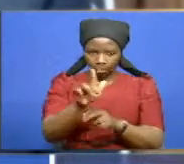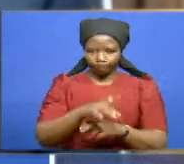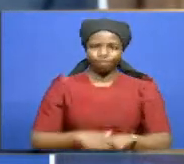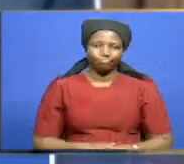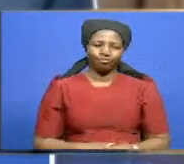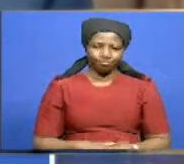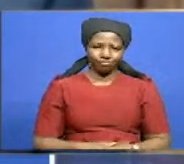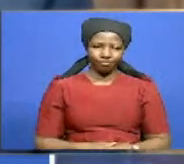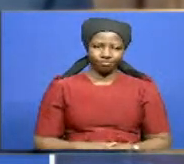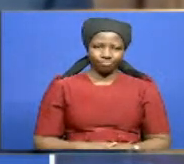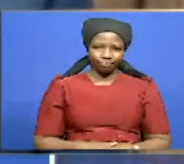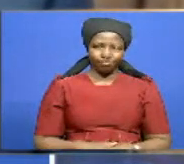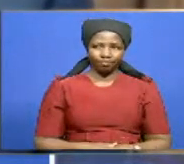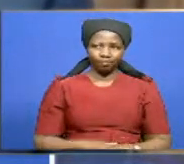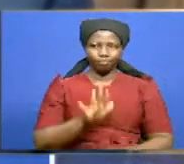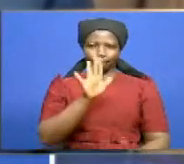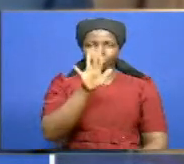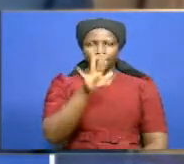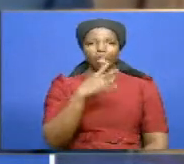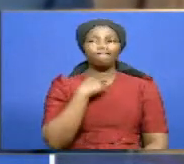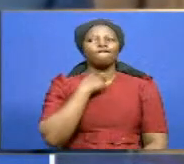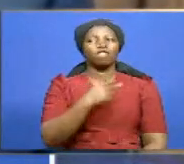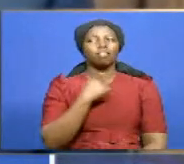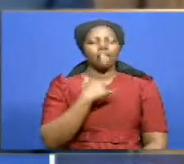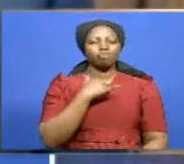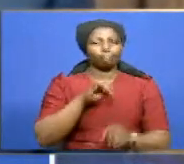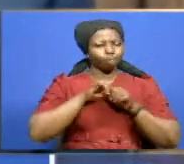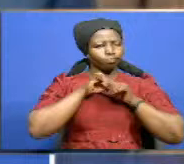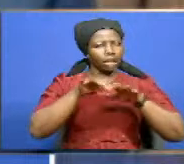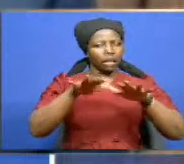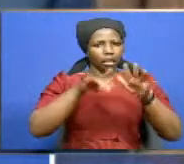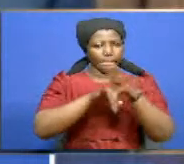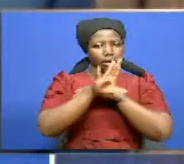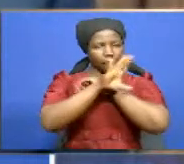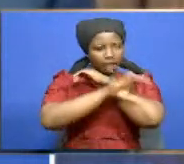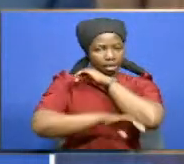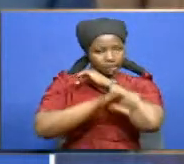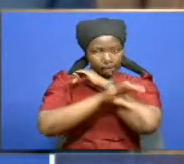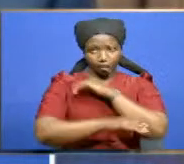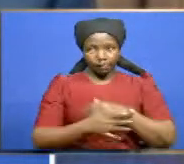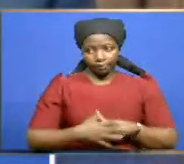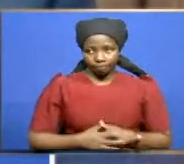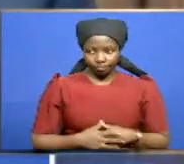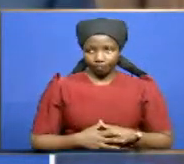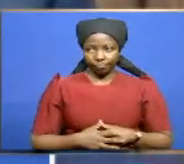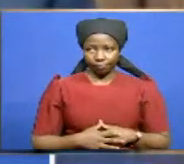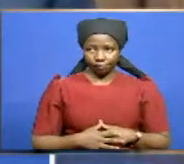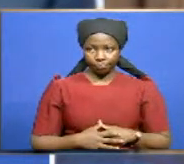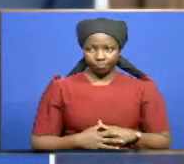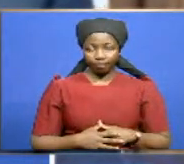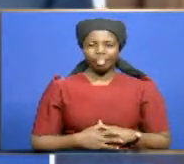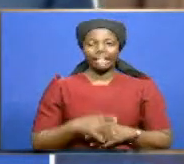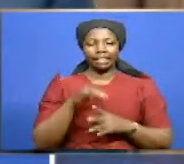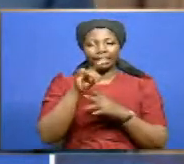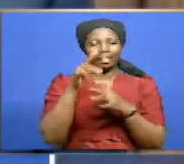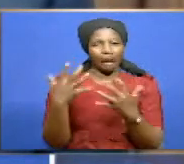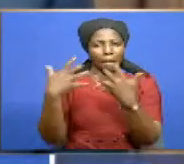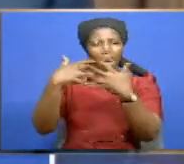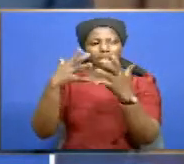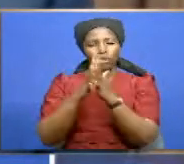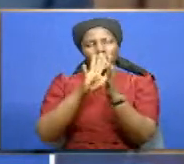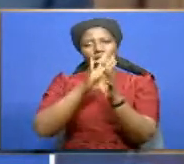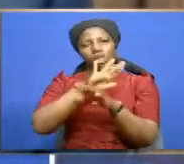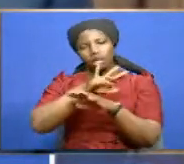has thundered across the republic in resonance with the desire of all Kenyans to